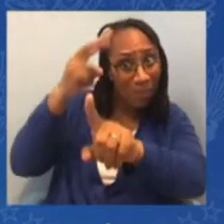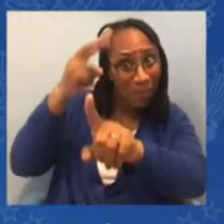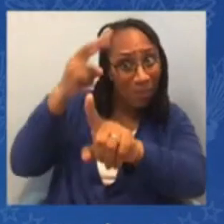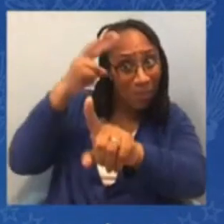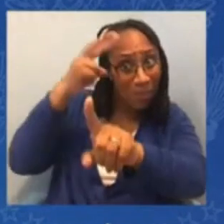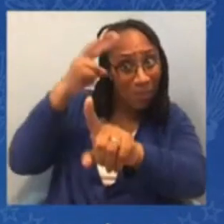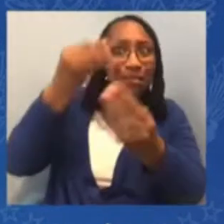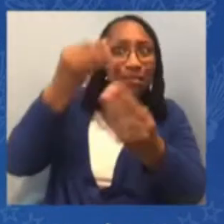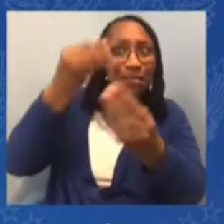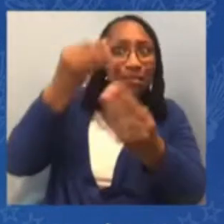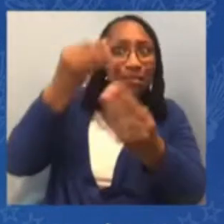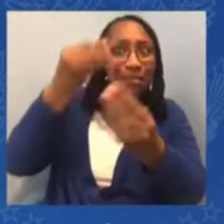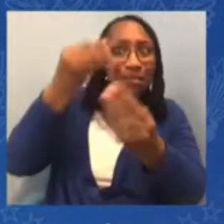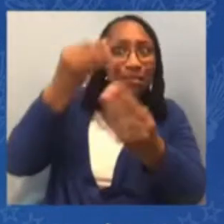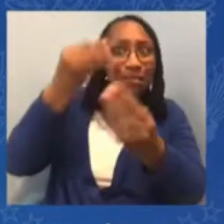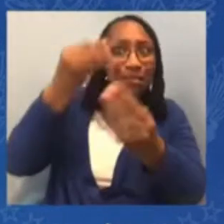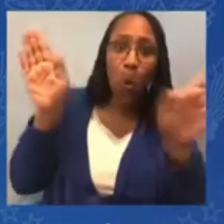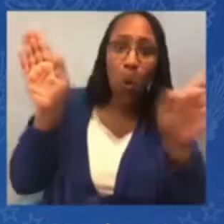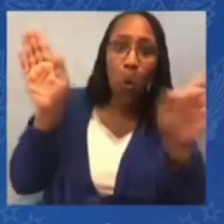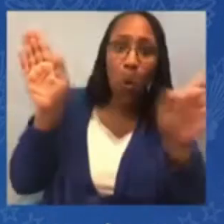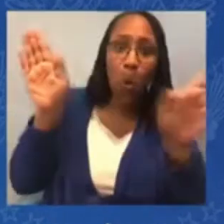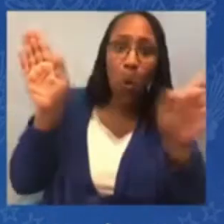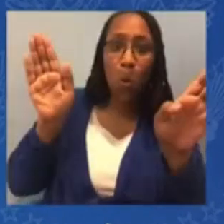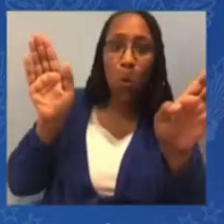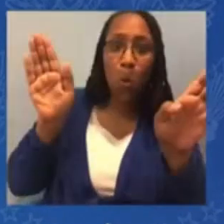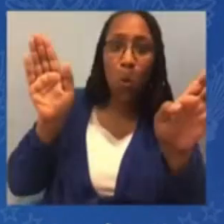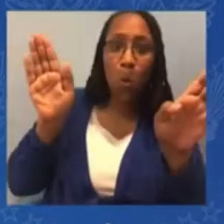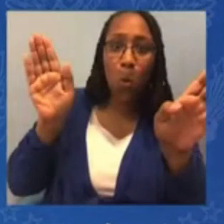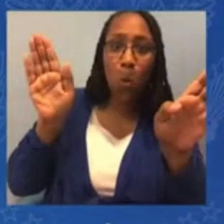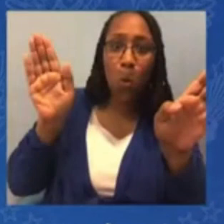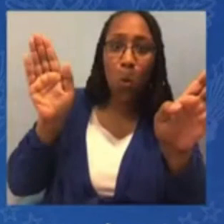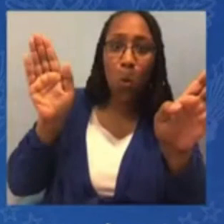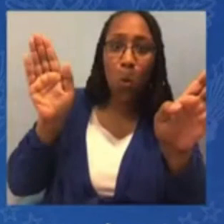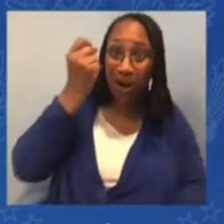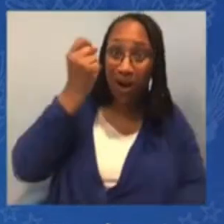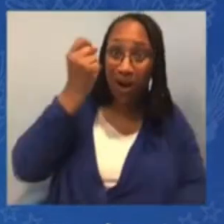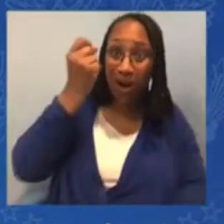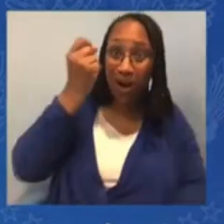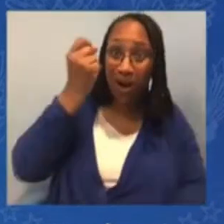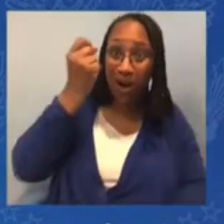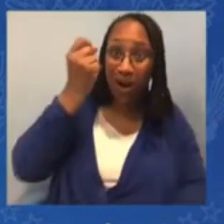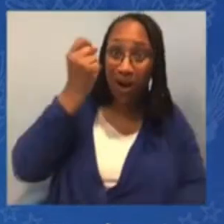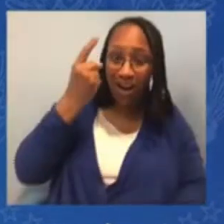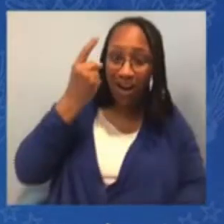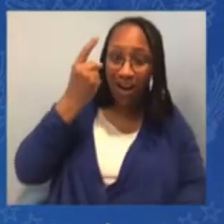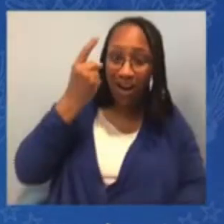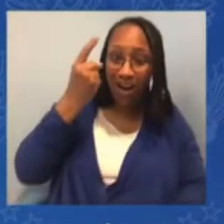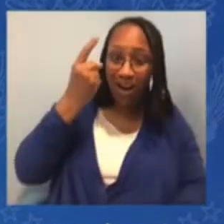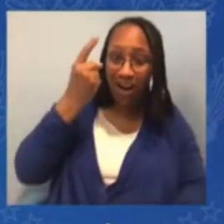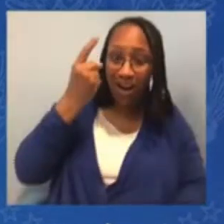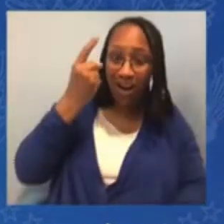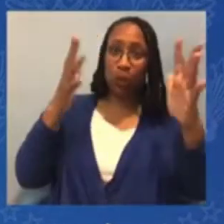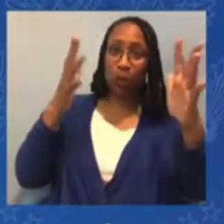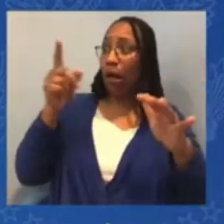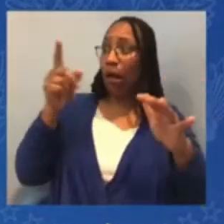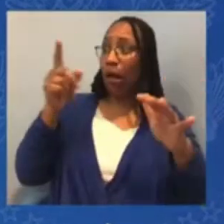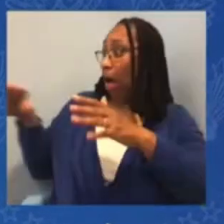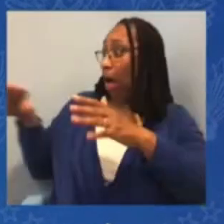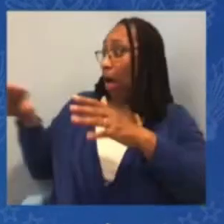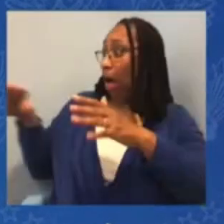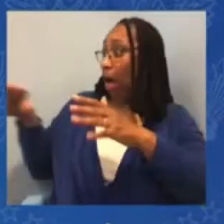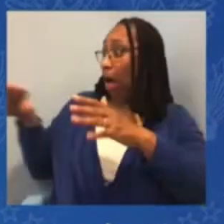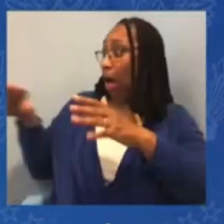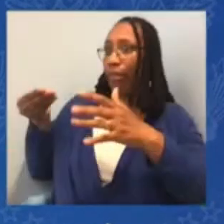What in God's name are we becoming if we don't do this? Look, ladies and